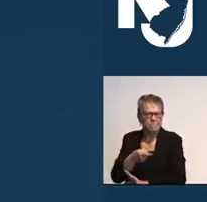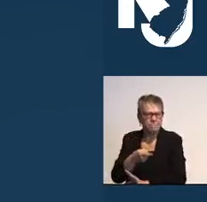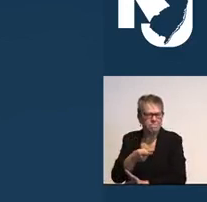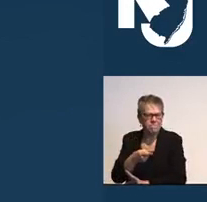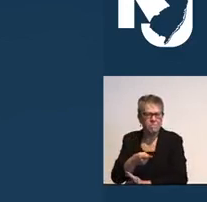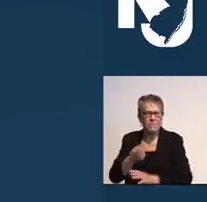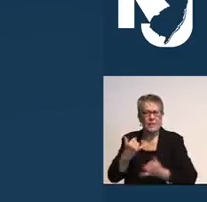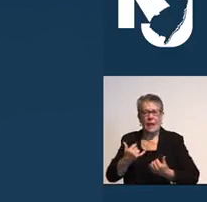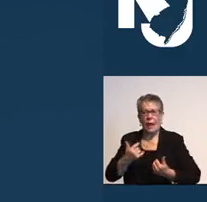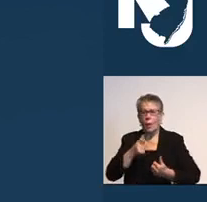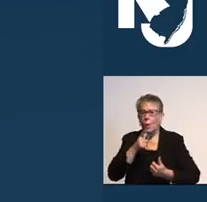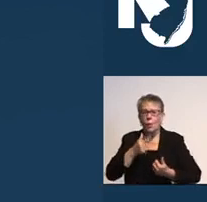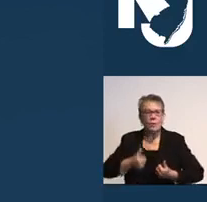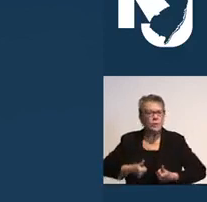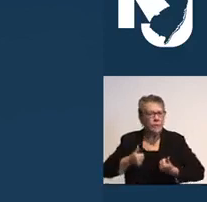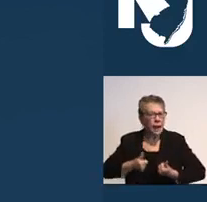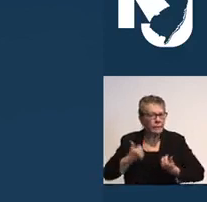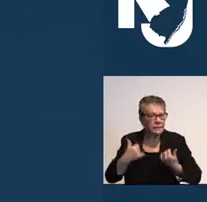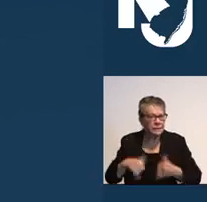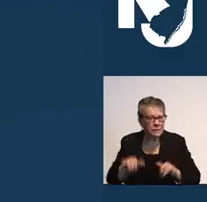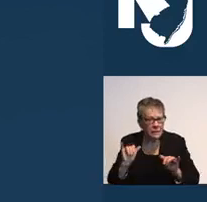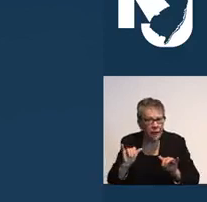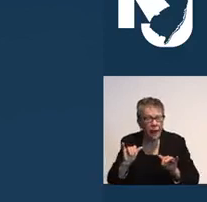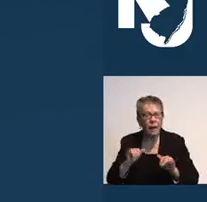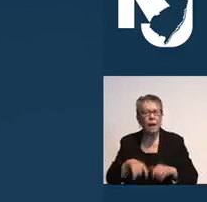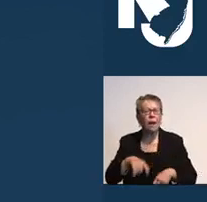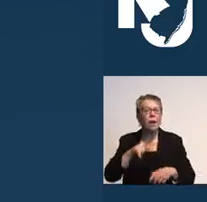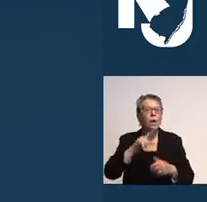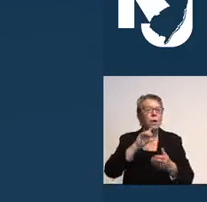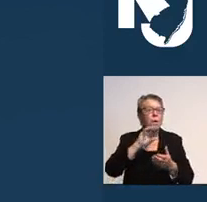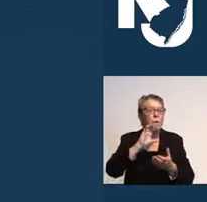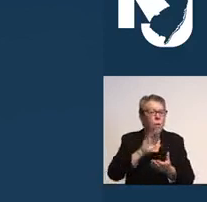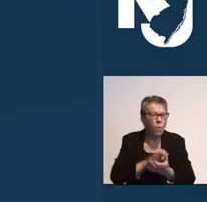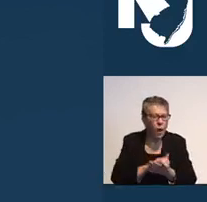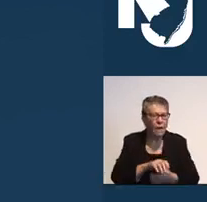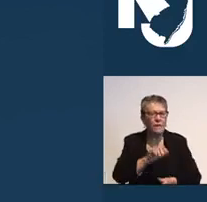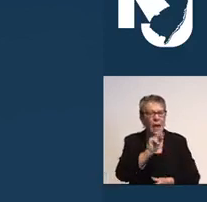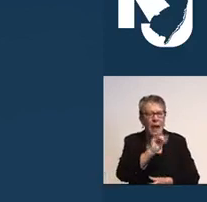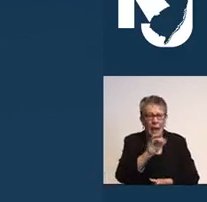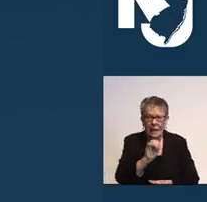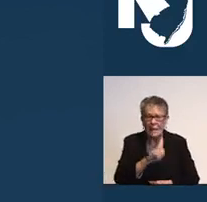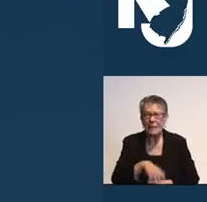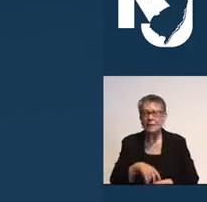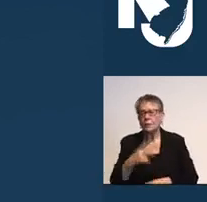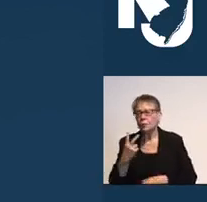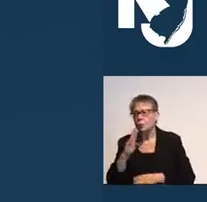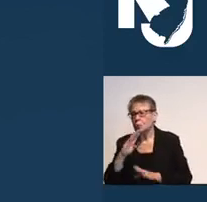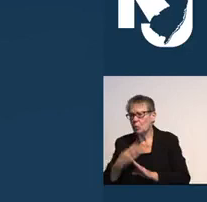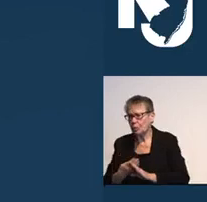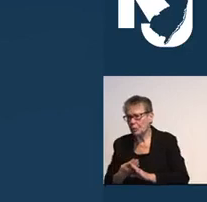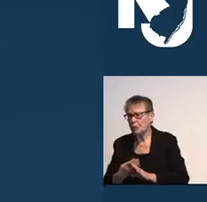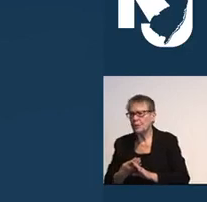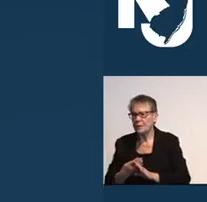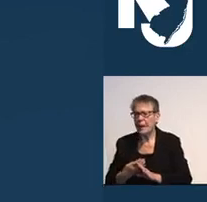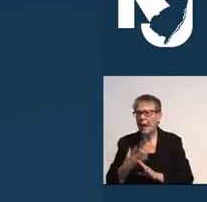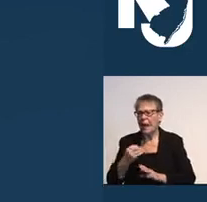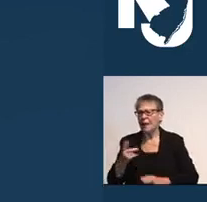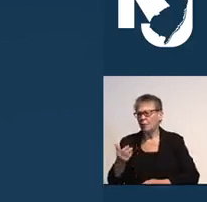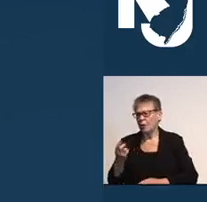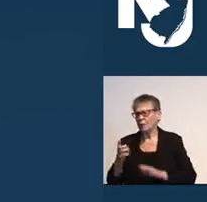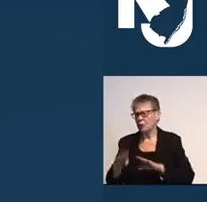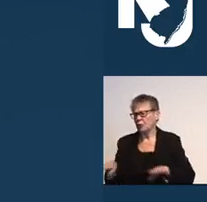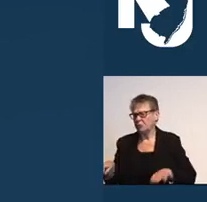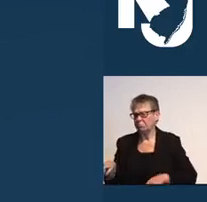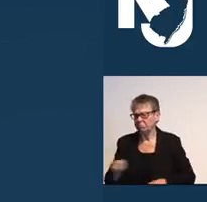and their 2 daughters, Denise and Jolene, and their respective spouses, and grandchildren, Mallory and Brianna. He also left behind